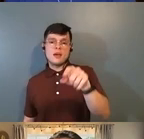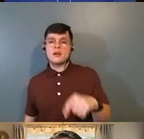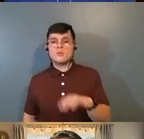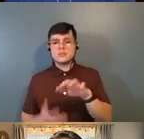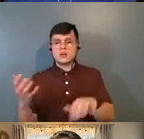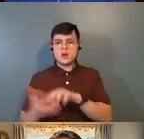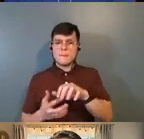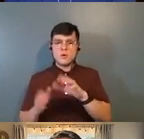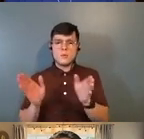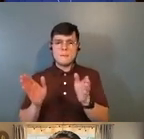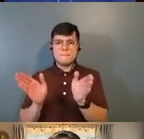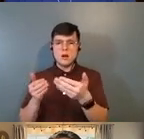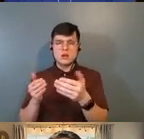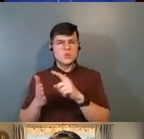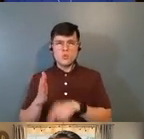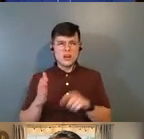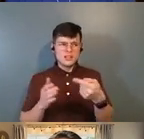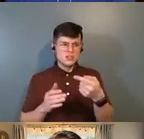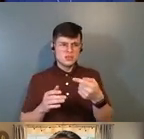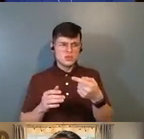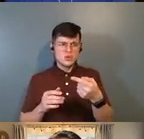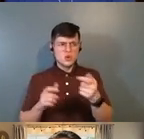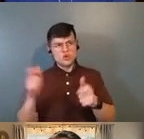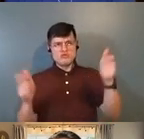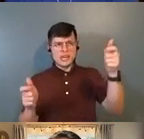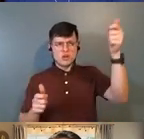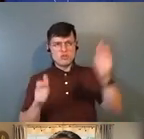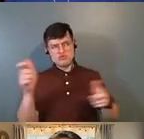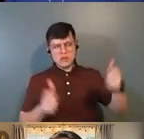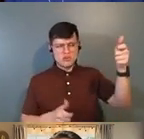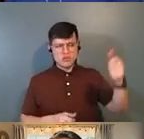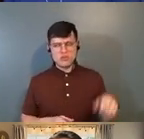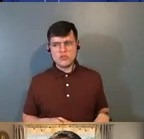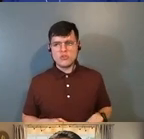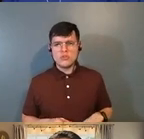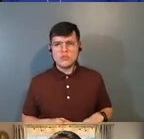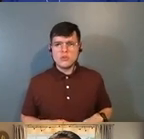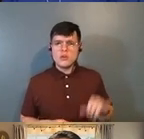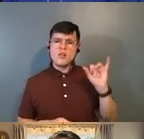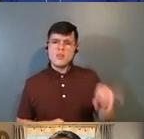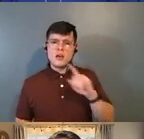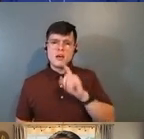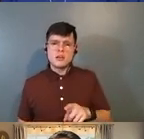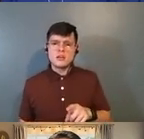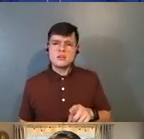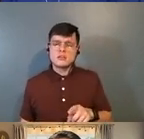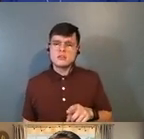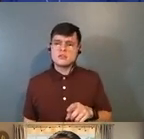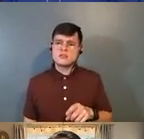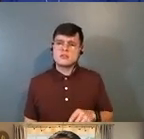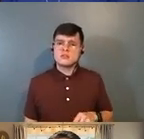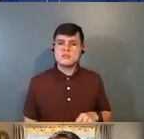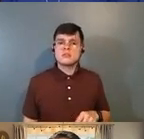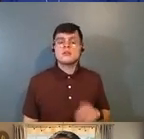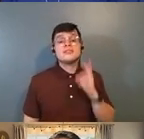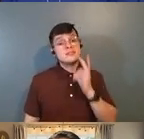greater, greater. What is this greater, greater? Oh, that's to go to. Yeah, well,